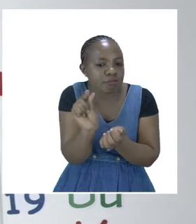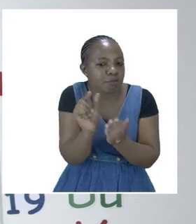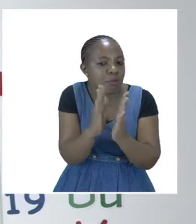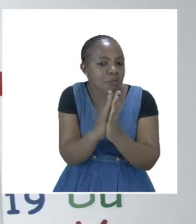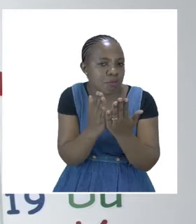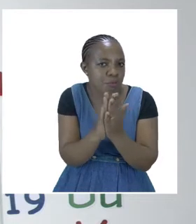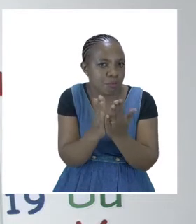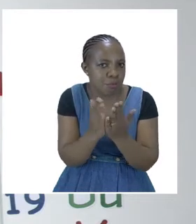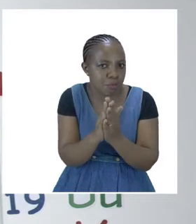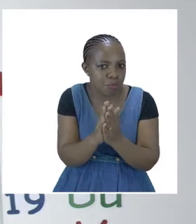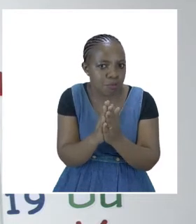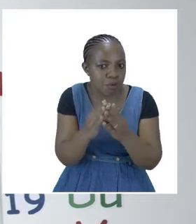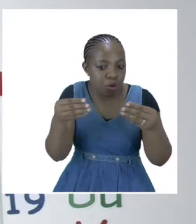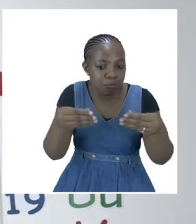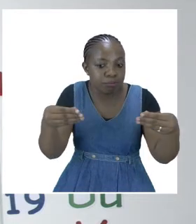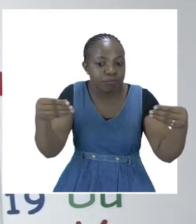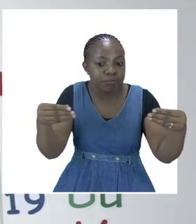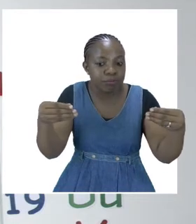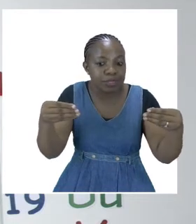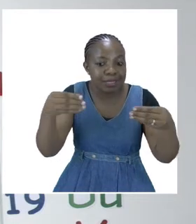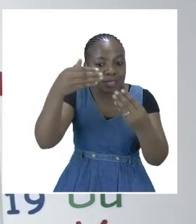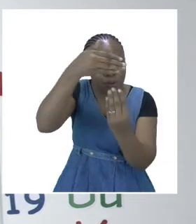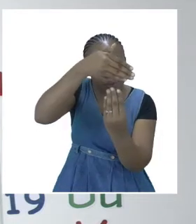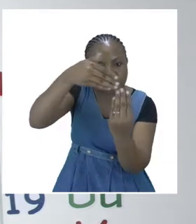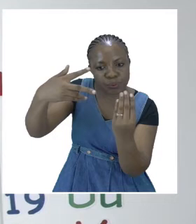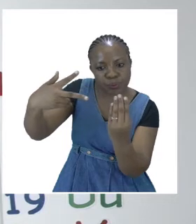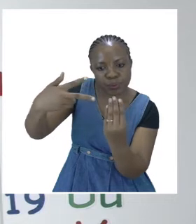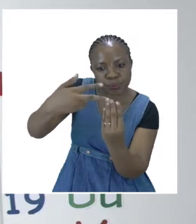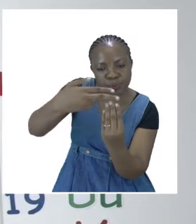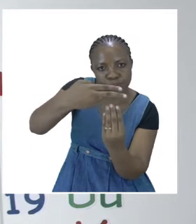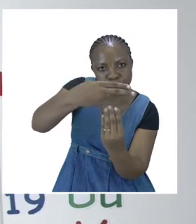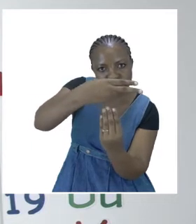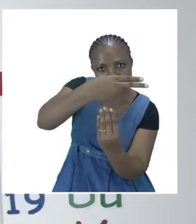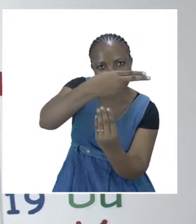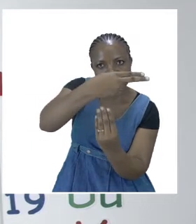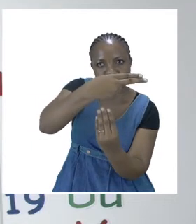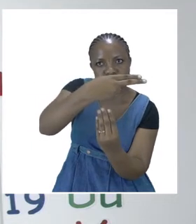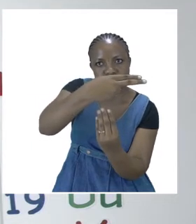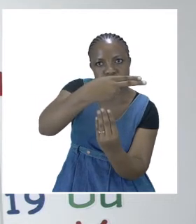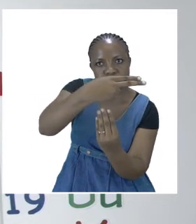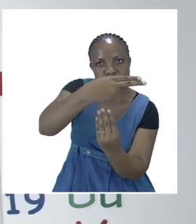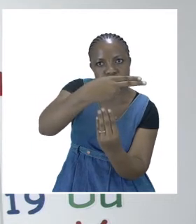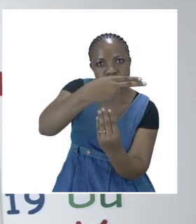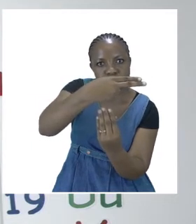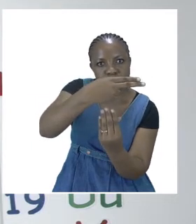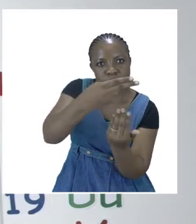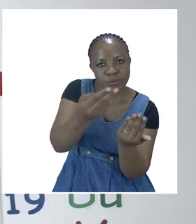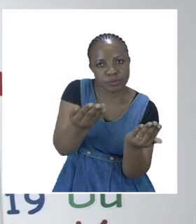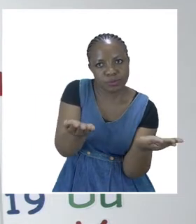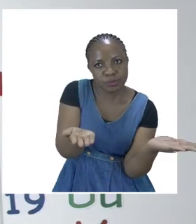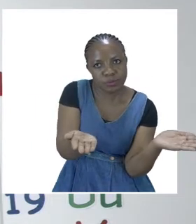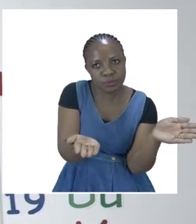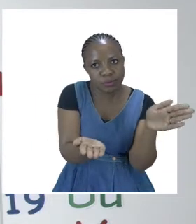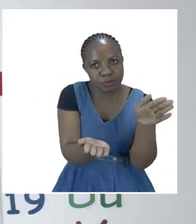booklet. Please cut the top of the lesson booklet with a pair of scissors and fold